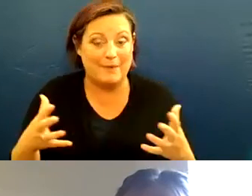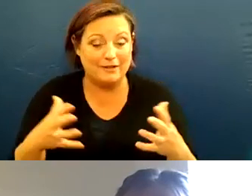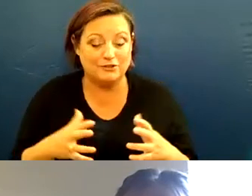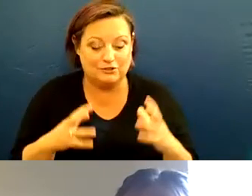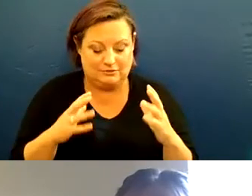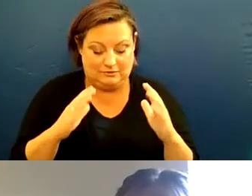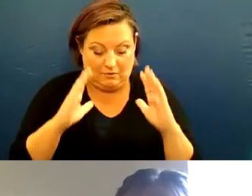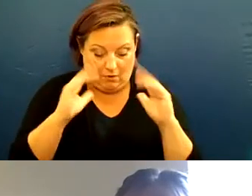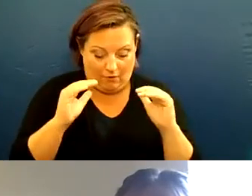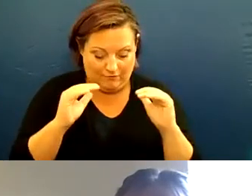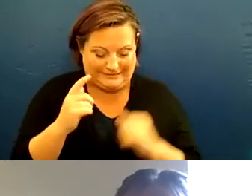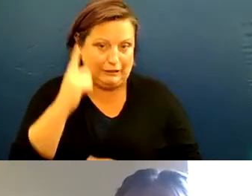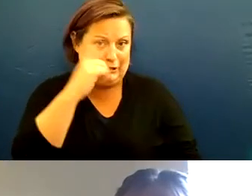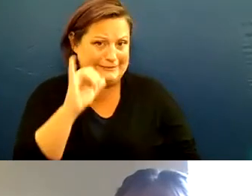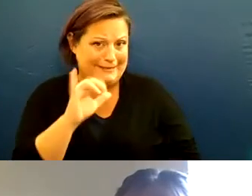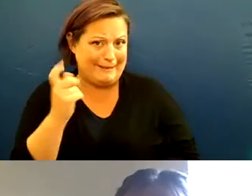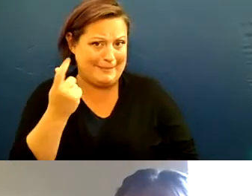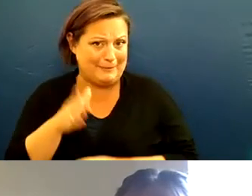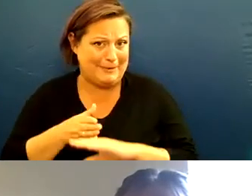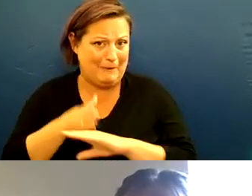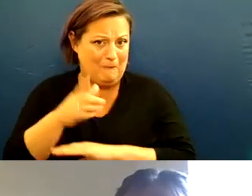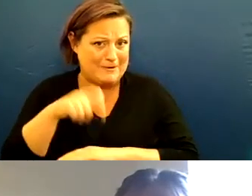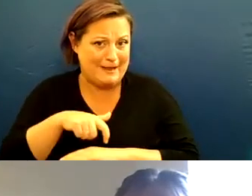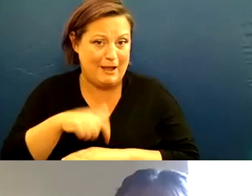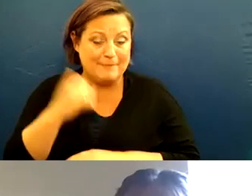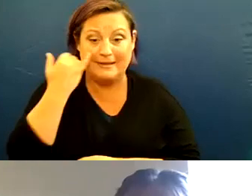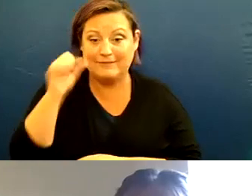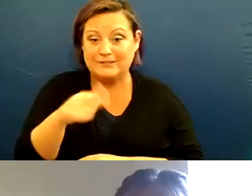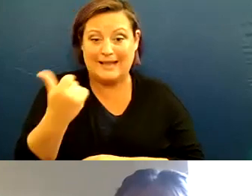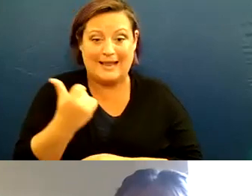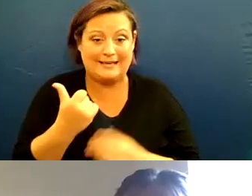like I'm a little bit over time, but if there are any questions, I'll be glad to try to address them.